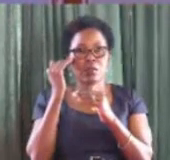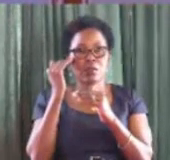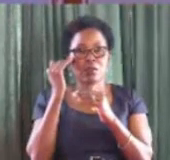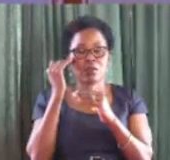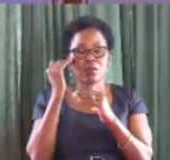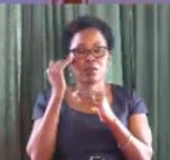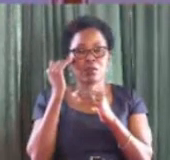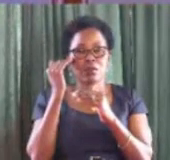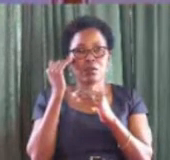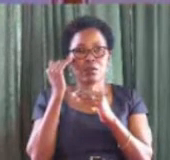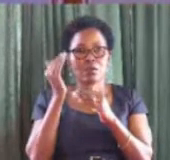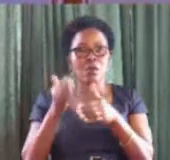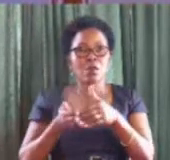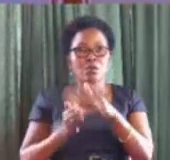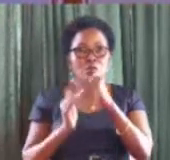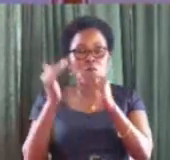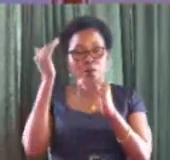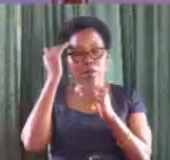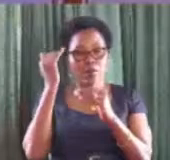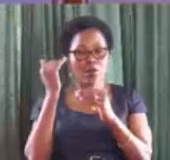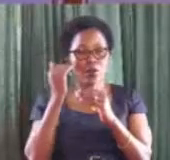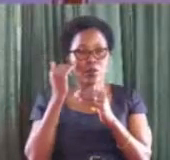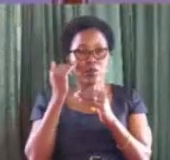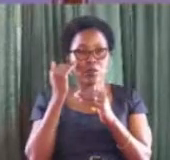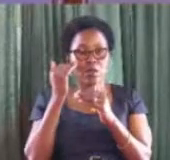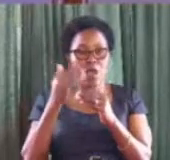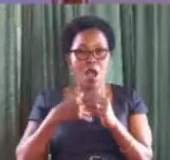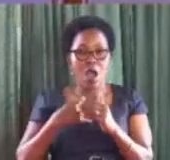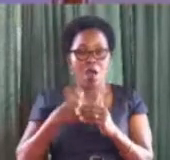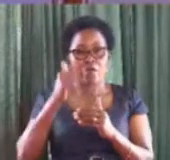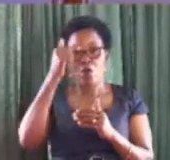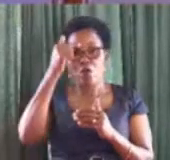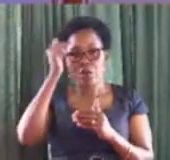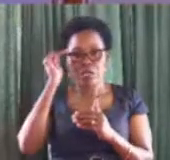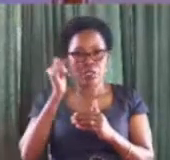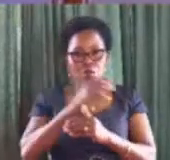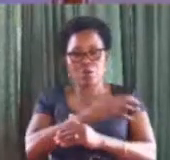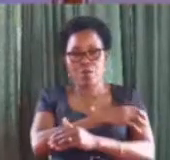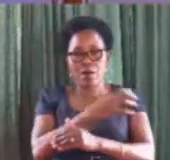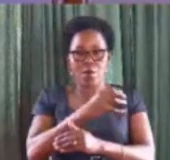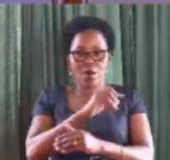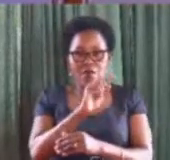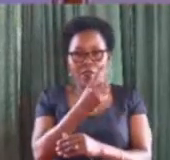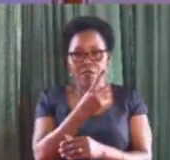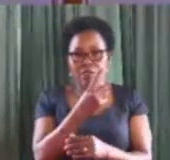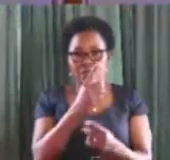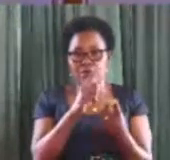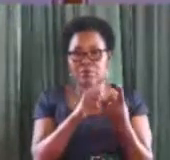The Supreme Court has original jurisdiction, first